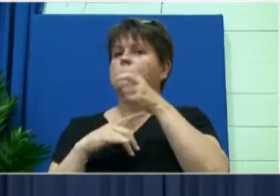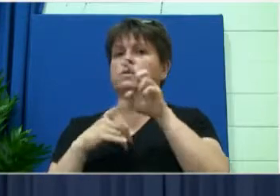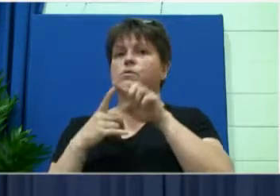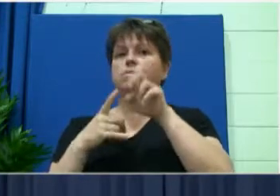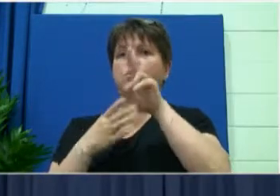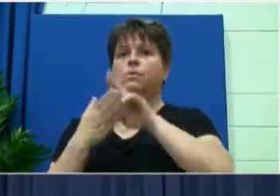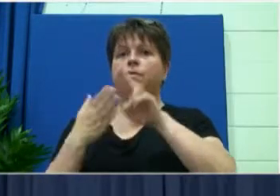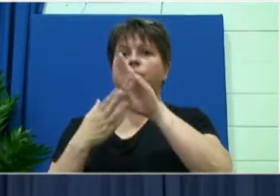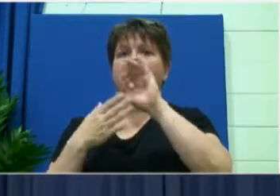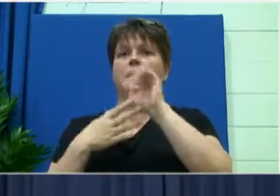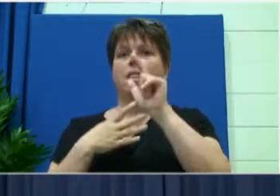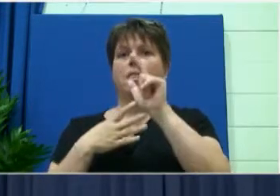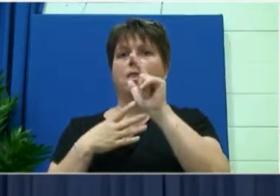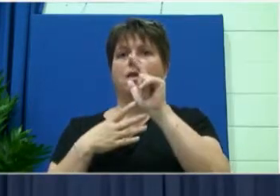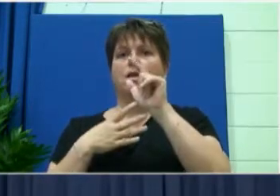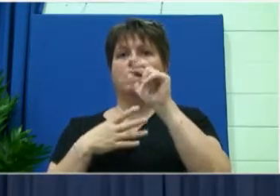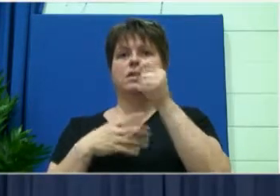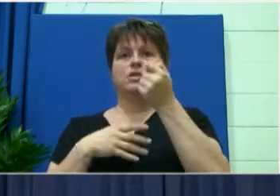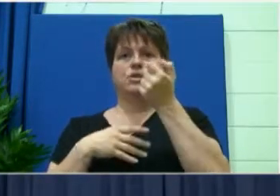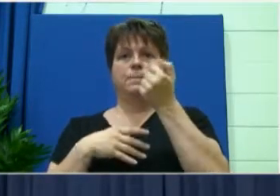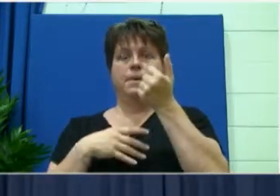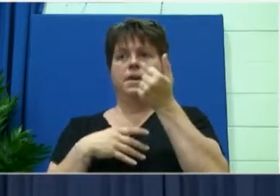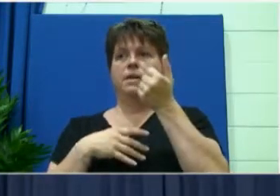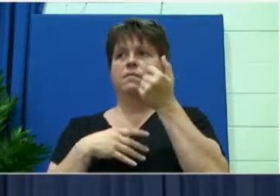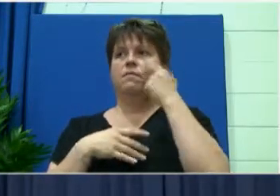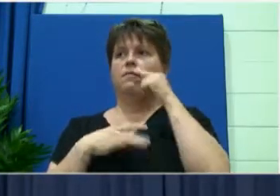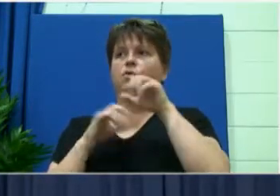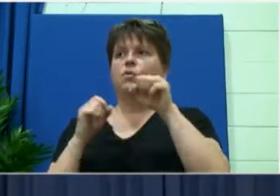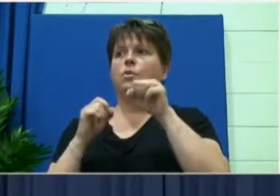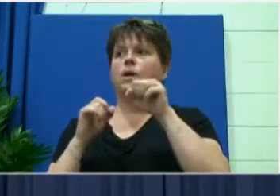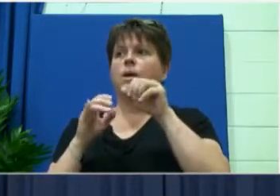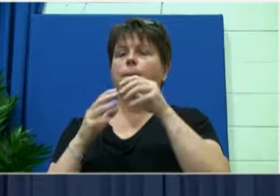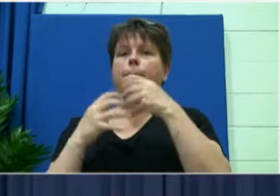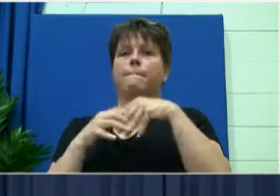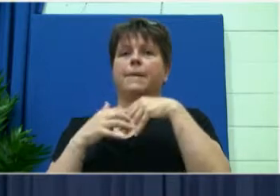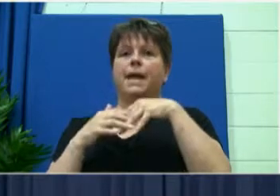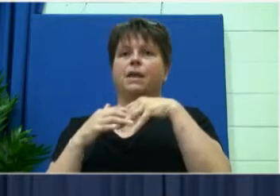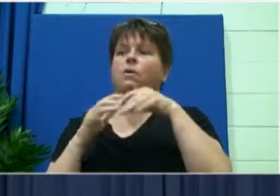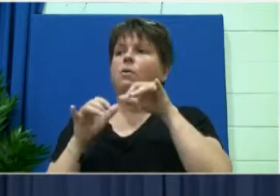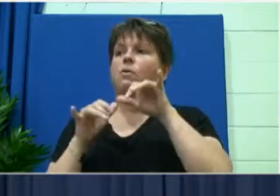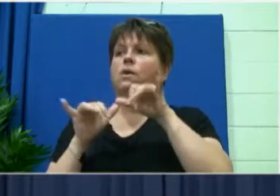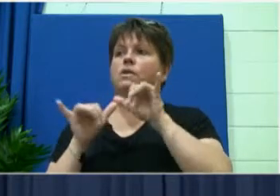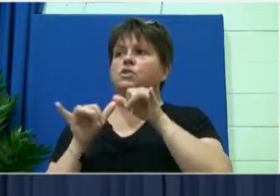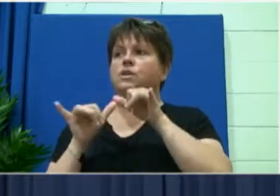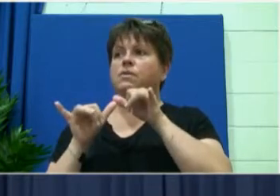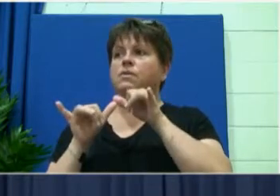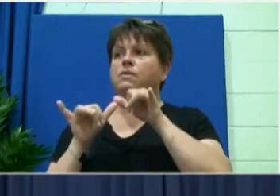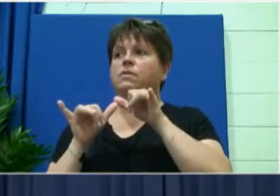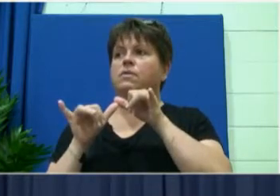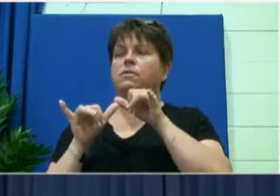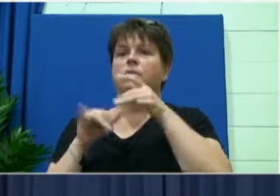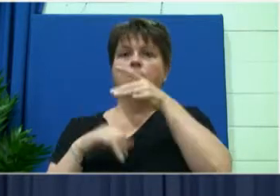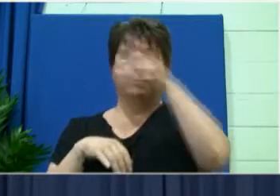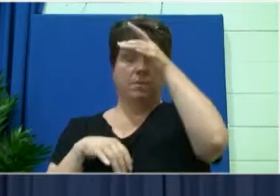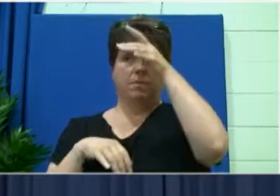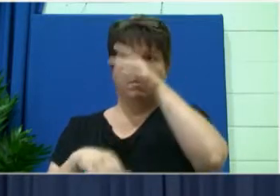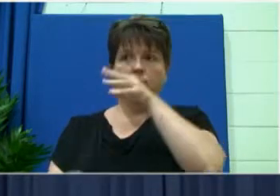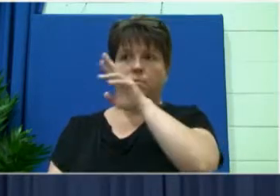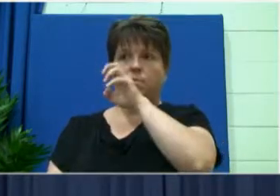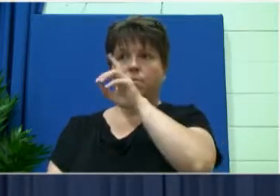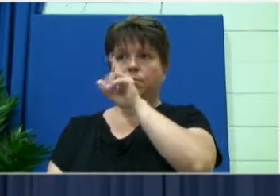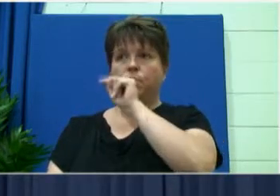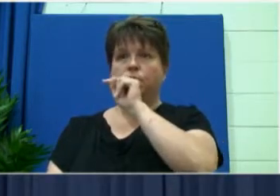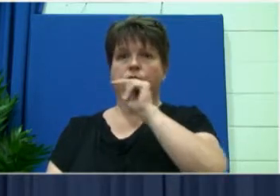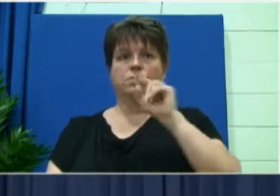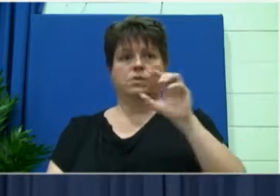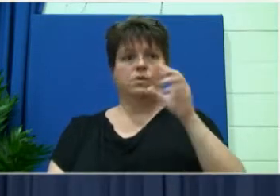to the University of Illinois at Champaign-Urbana for a degree in mechanical engineering. He is the son of Rich Krause